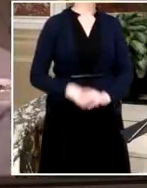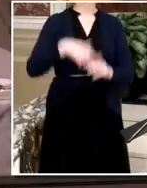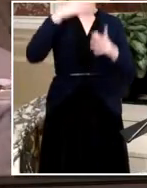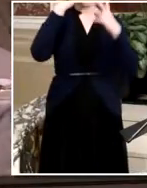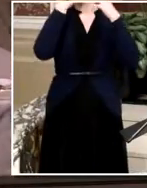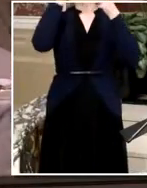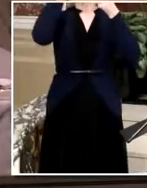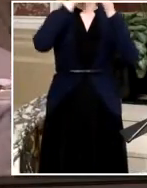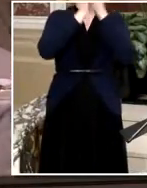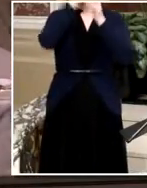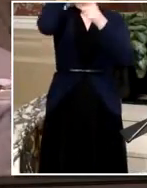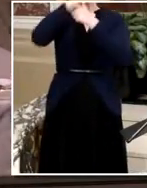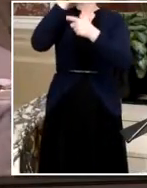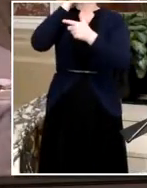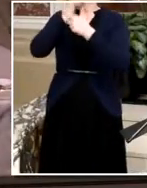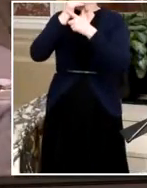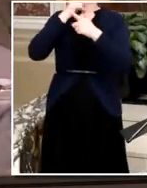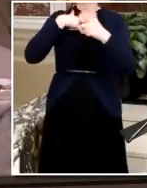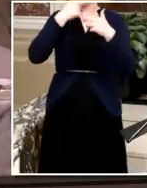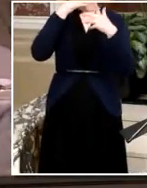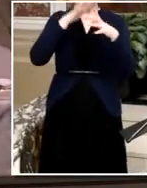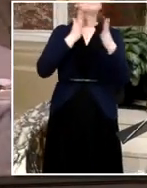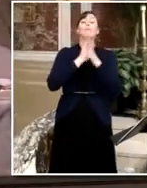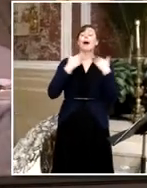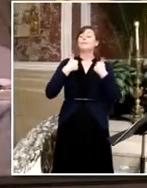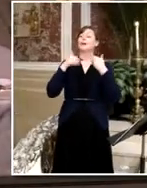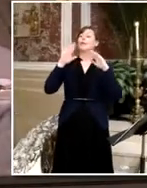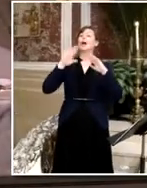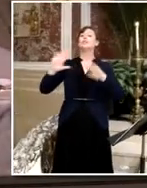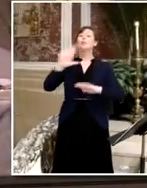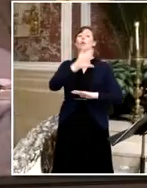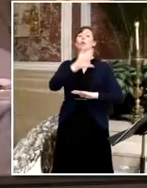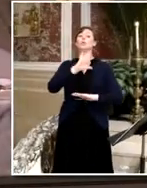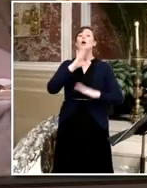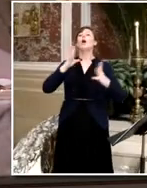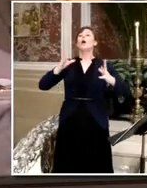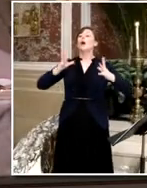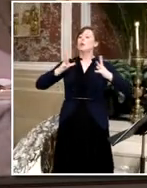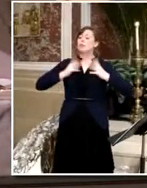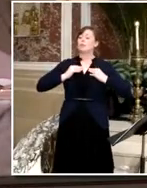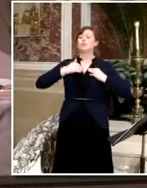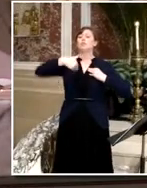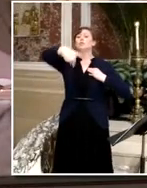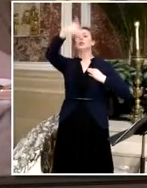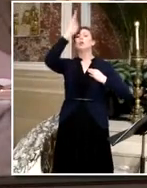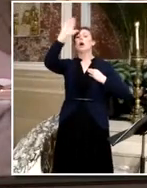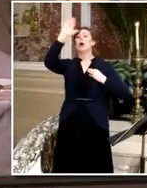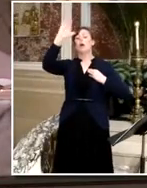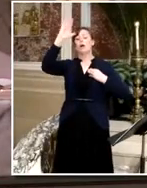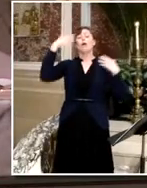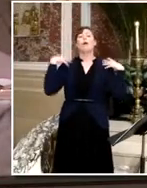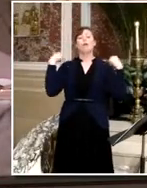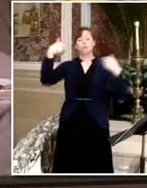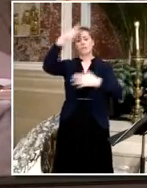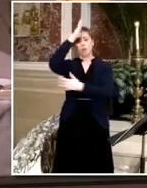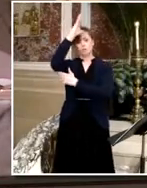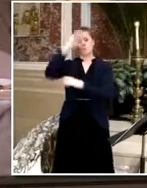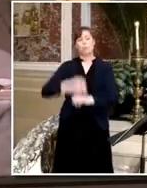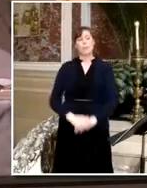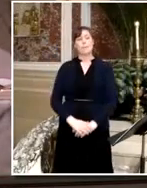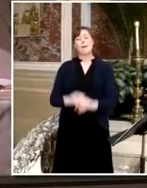Brothers and sisters, that my sacrifice and yours may be acceptable to God, the Almighty